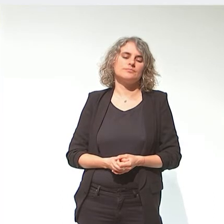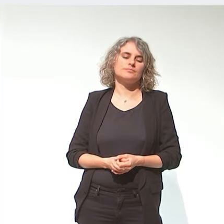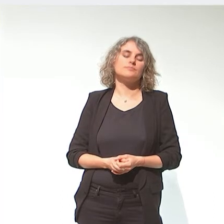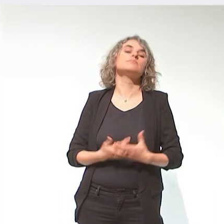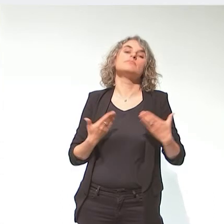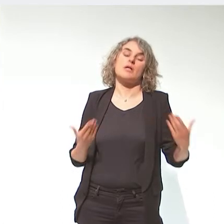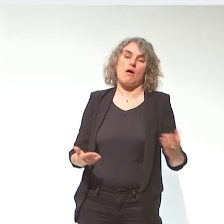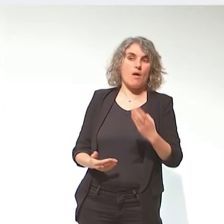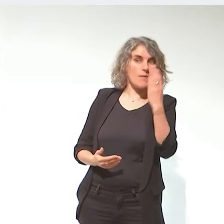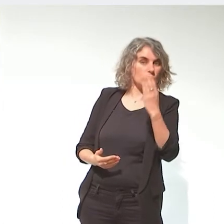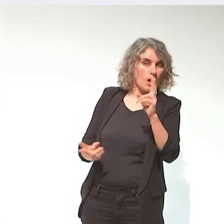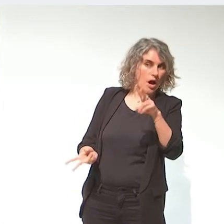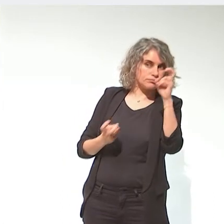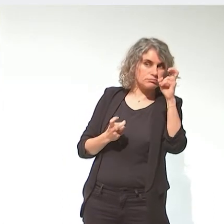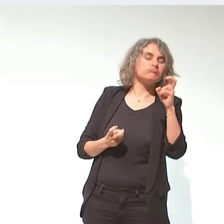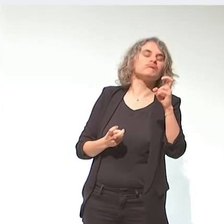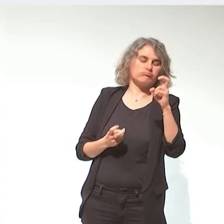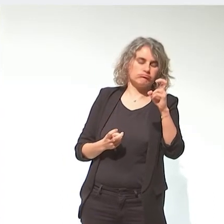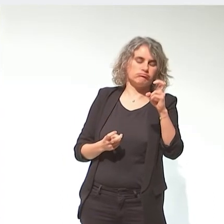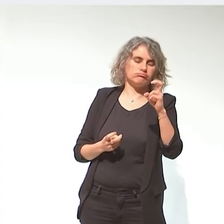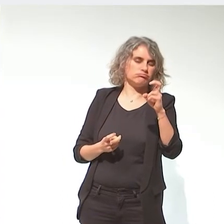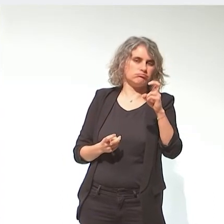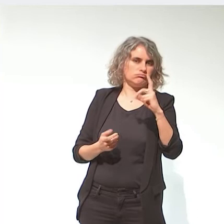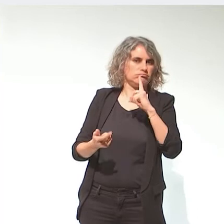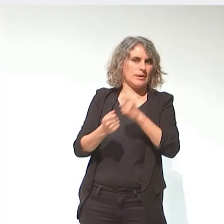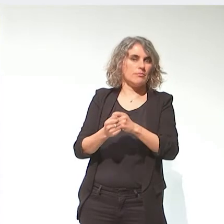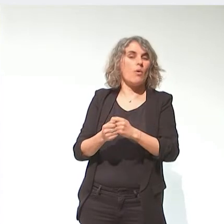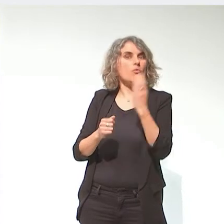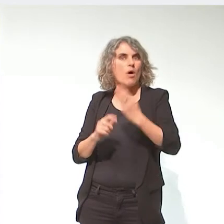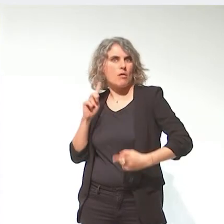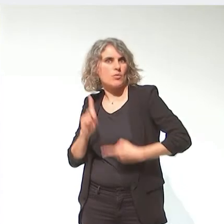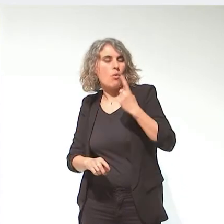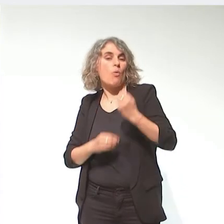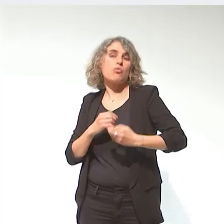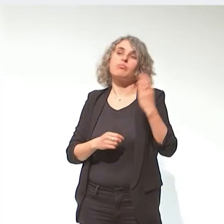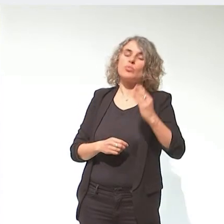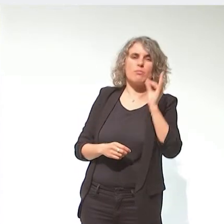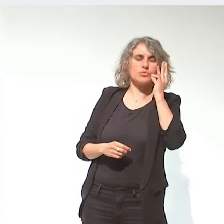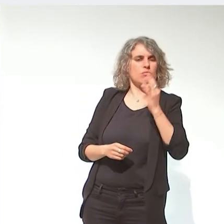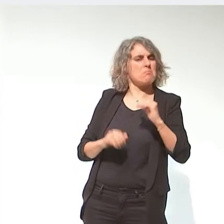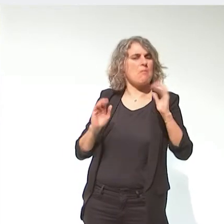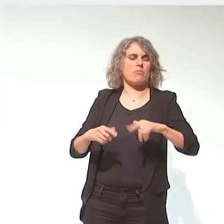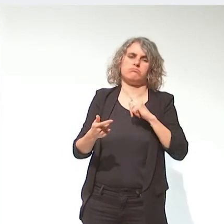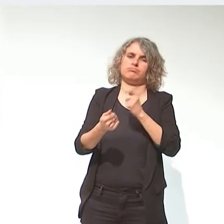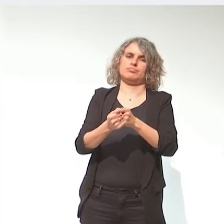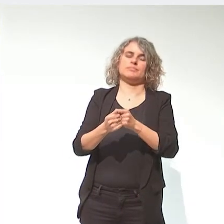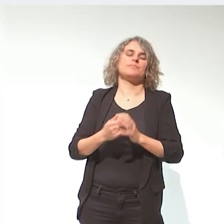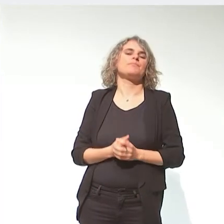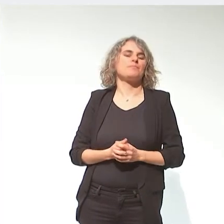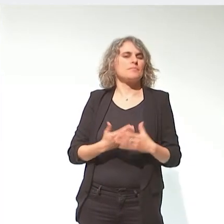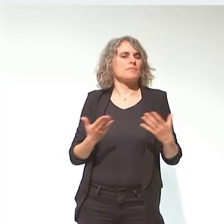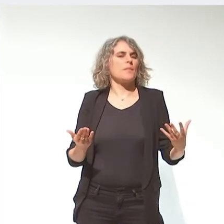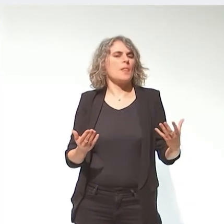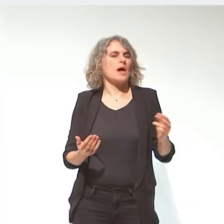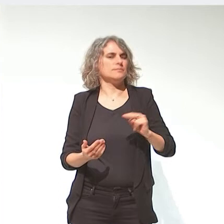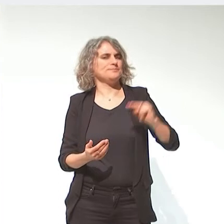With this change, with this difference that we try to establish in this new legislation, with these